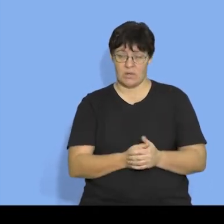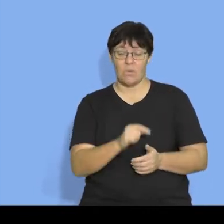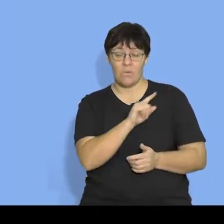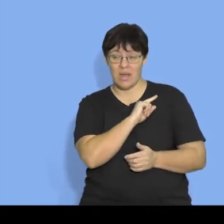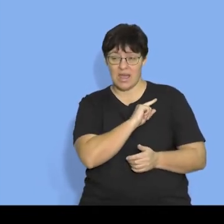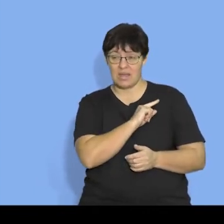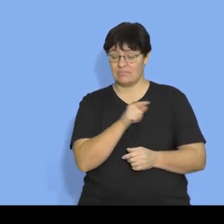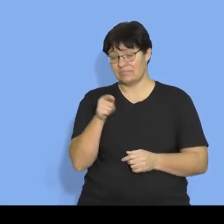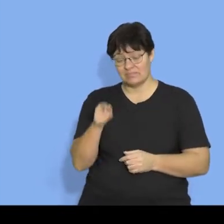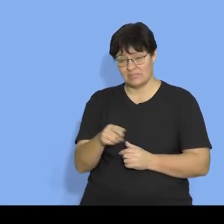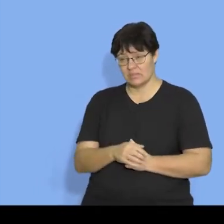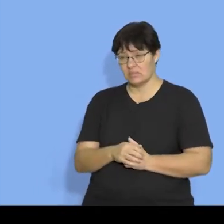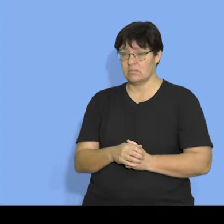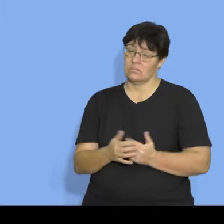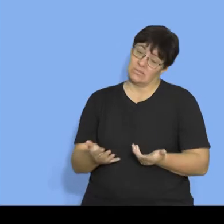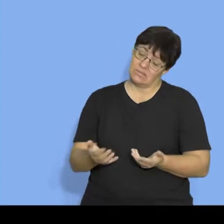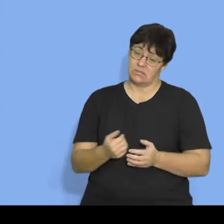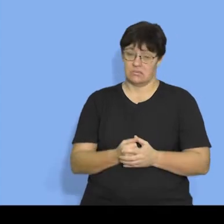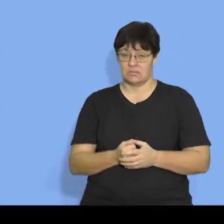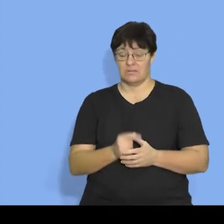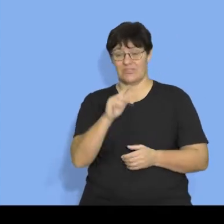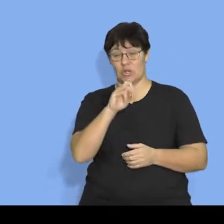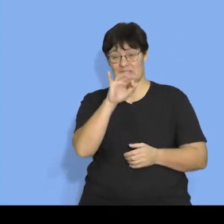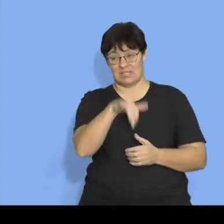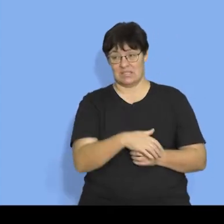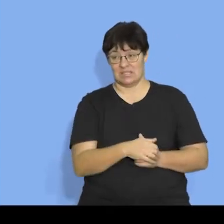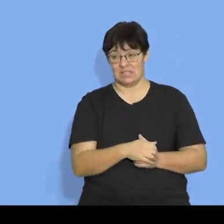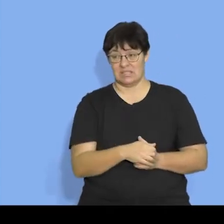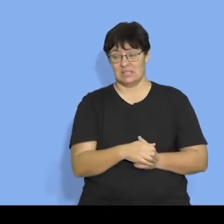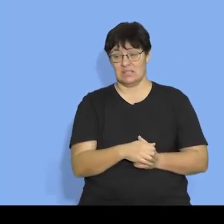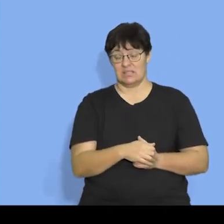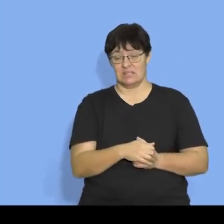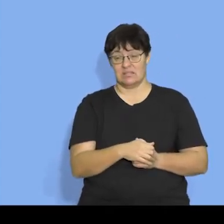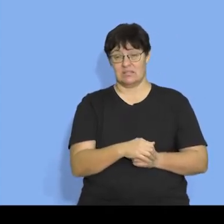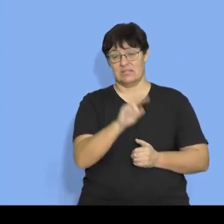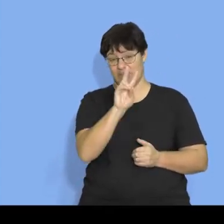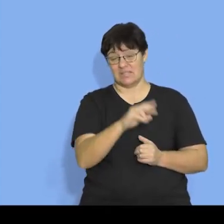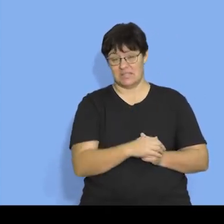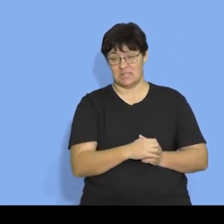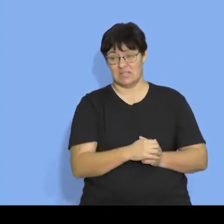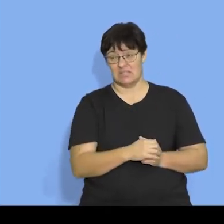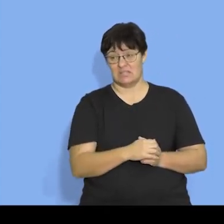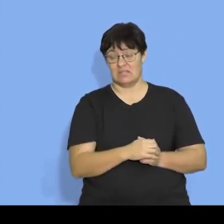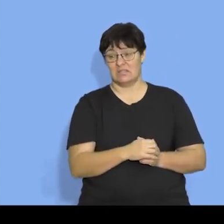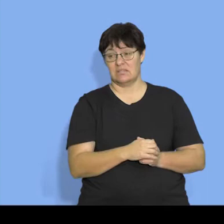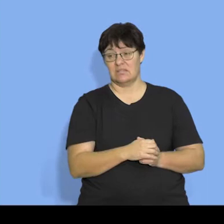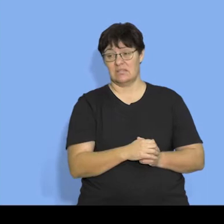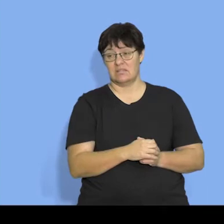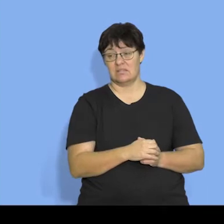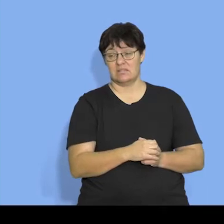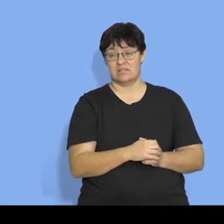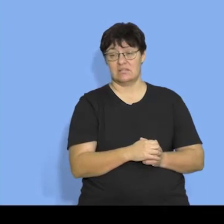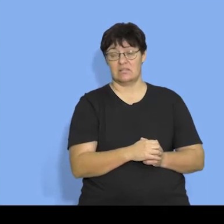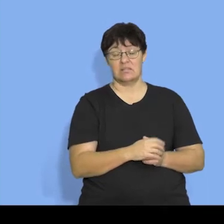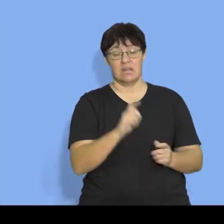Because if I now go here and go, well, her velocity, which is a v, is going to be